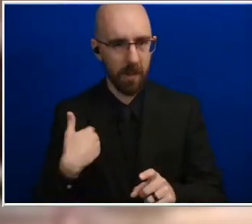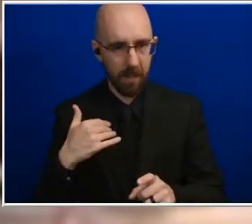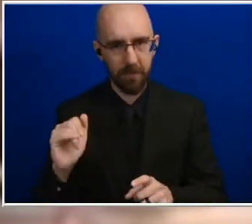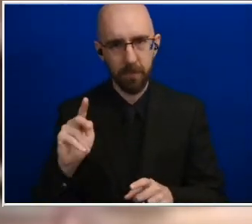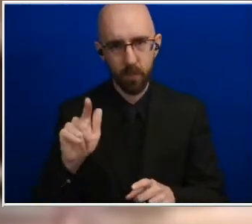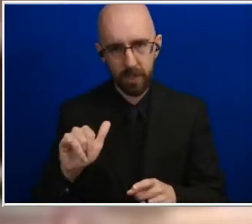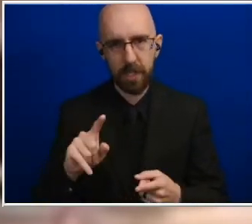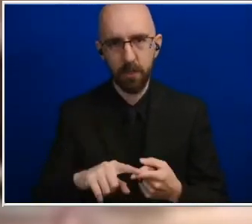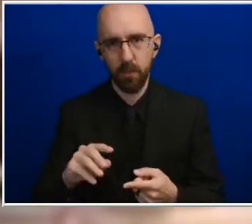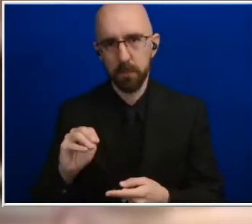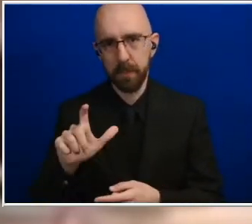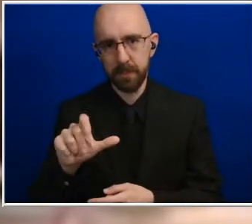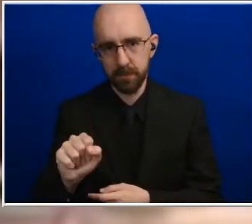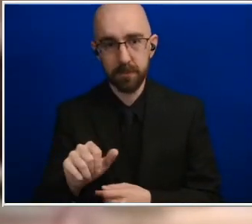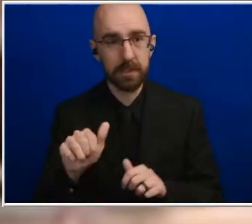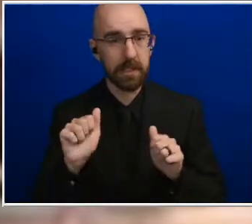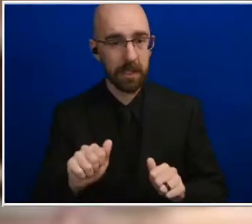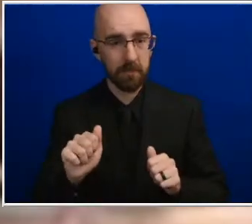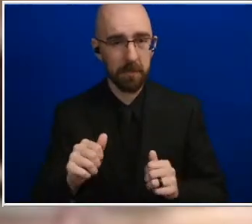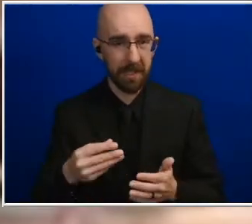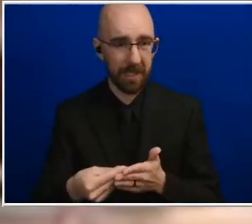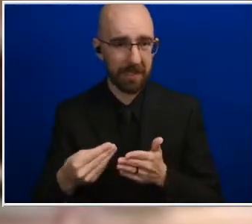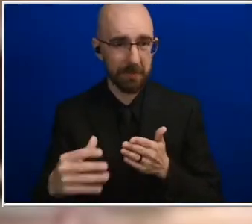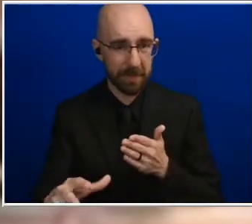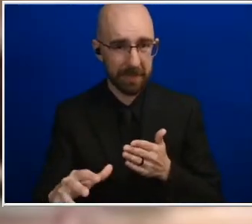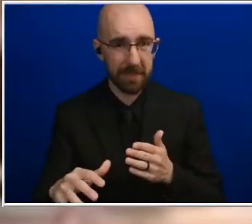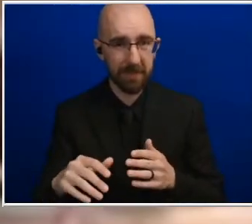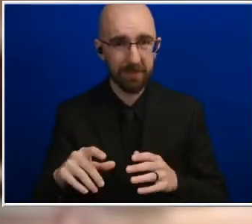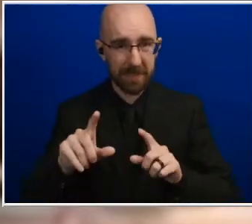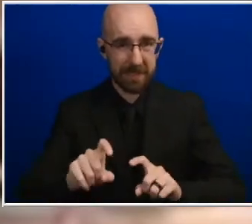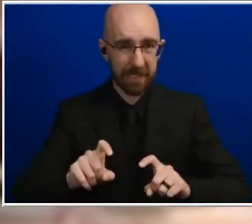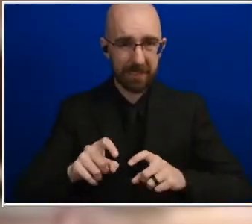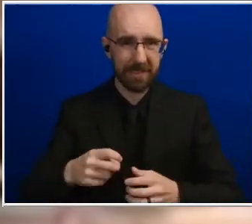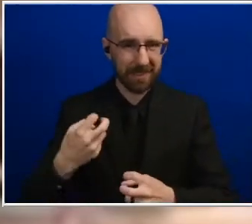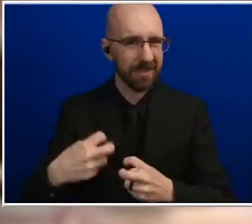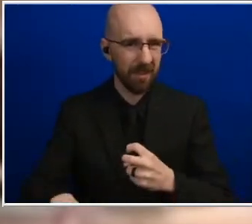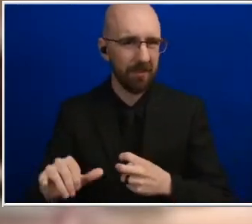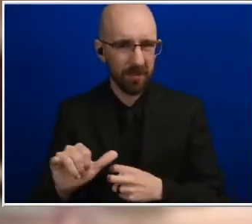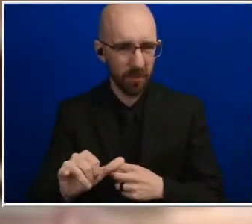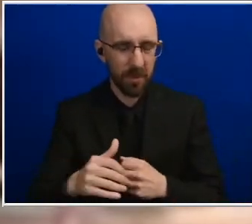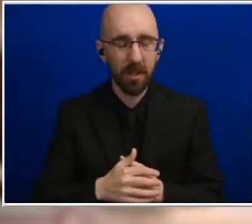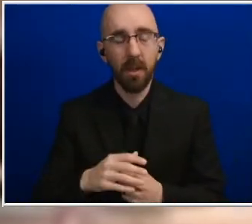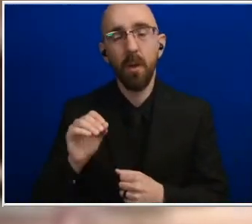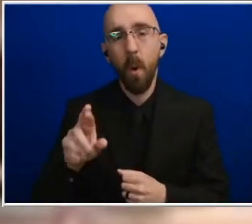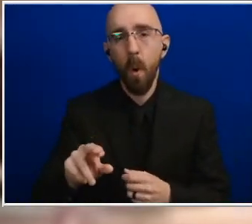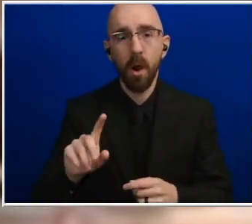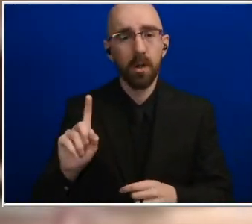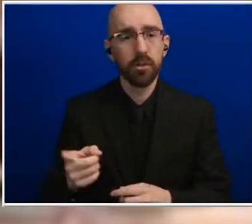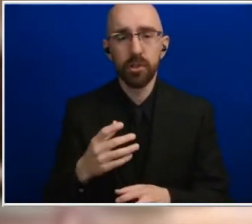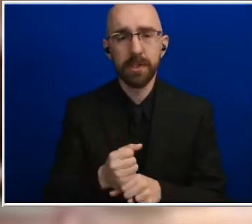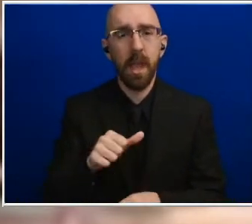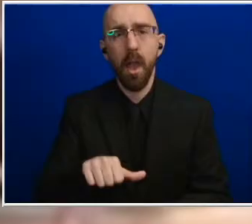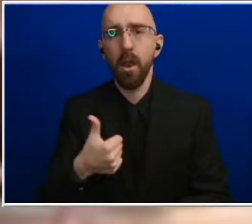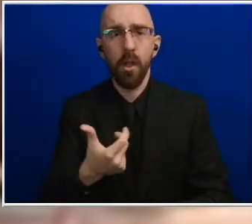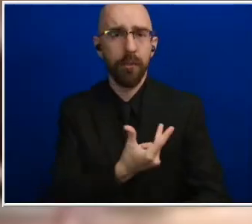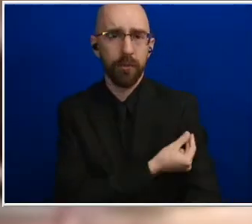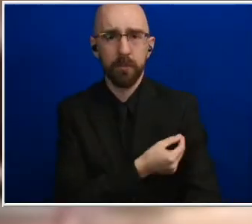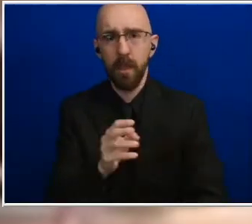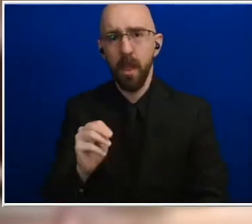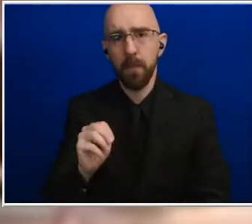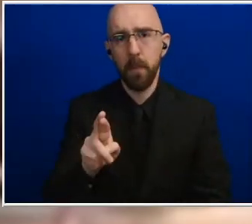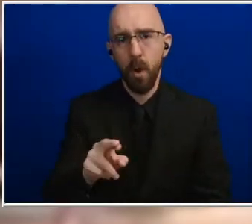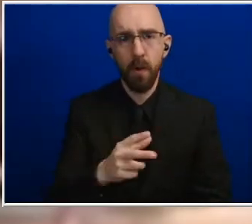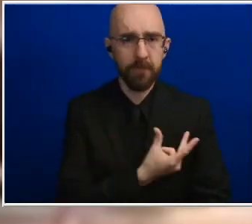measles. That can be rather expensive and a little bit difficult, or simply get another dose of MMR